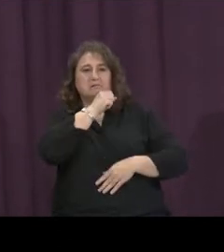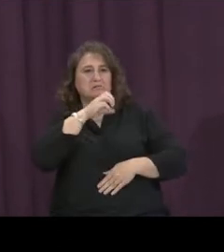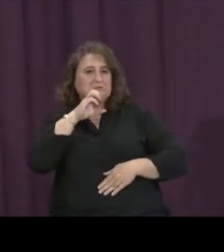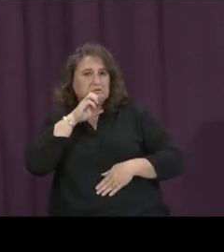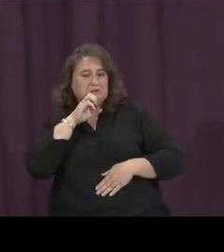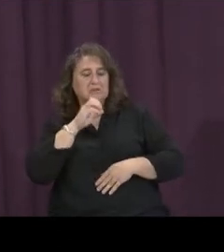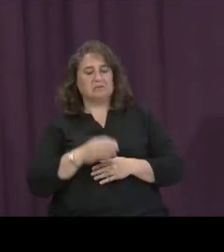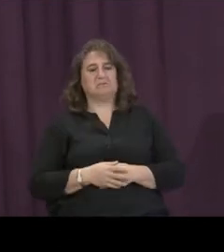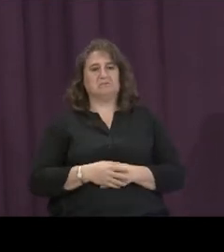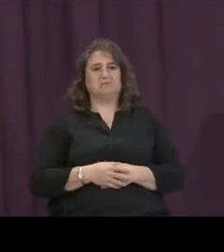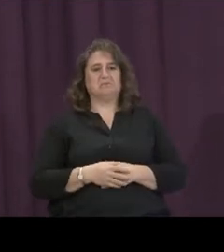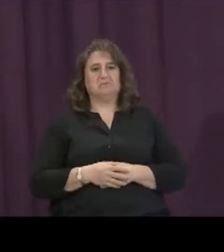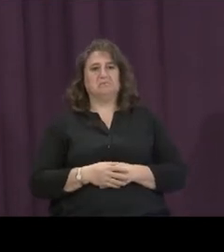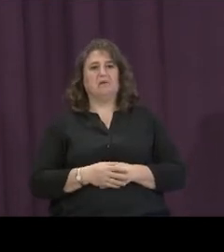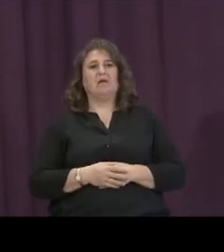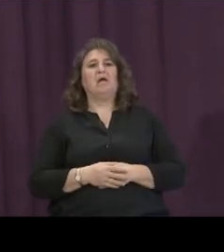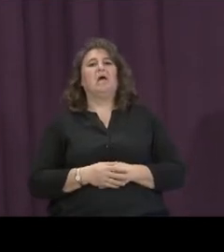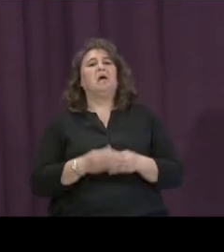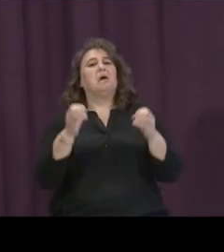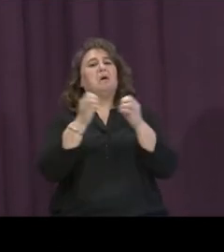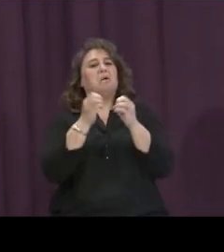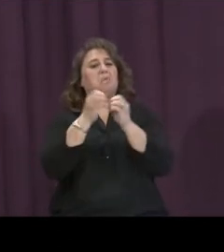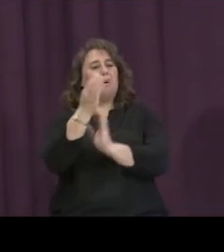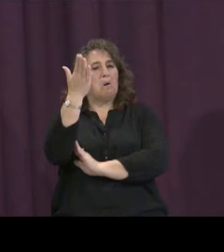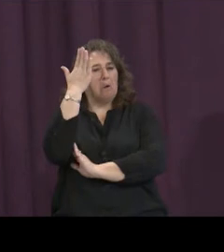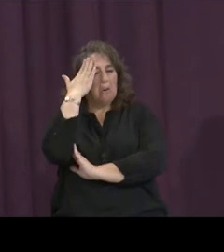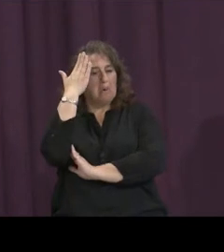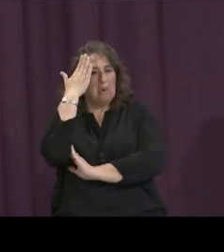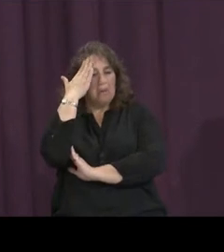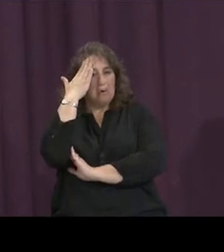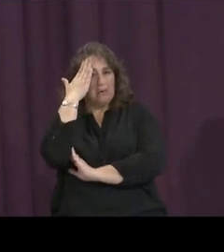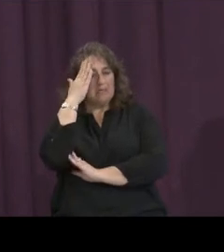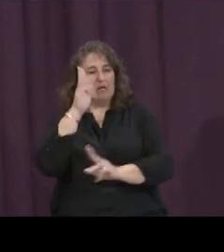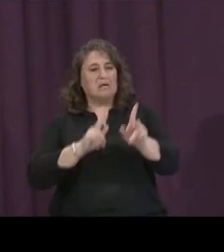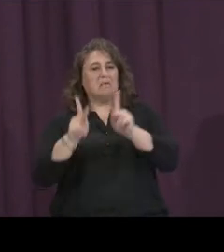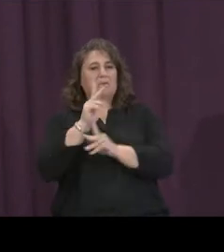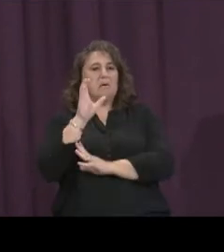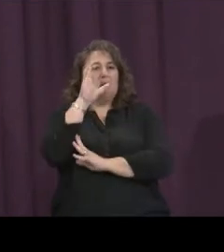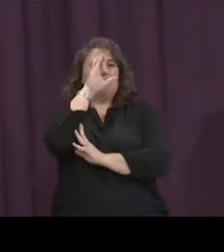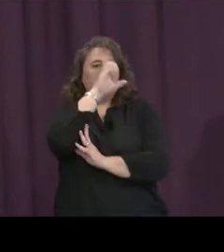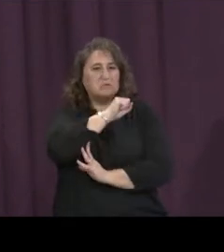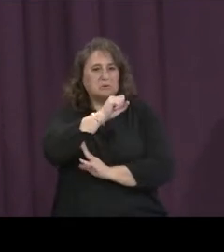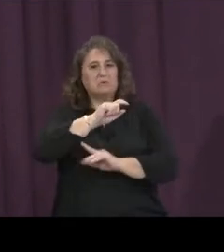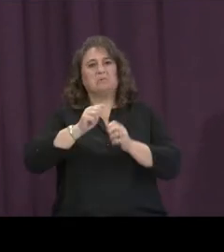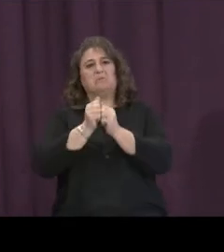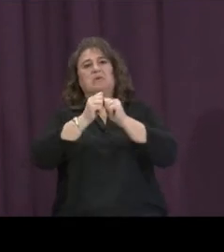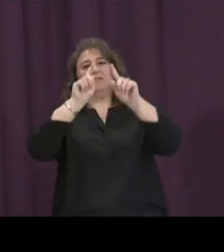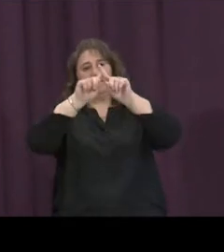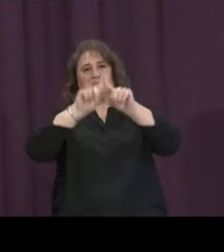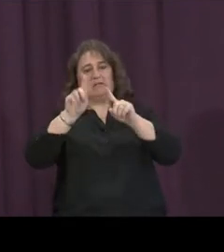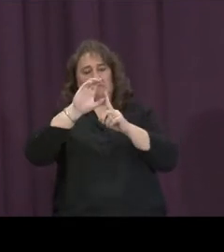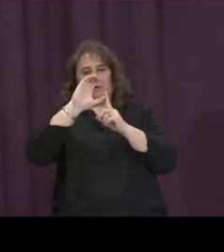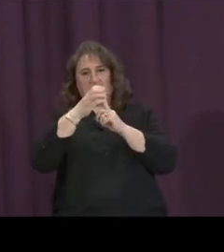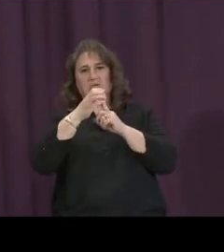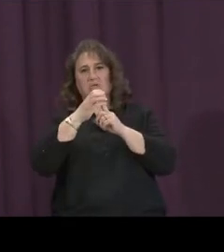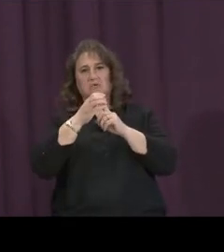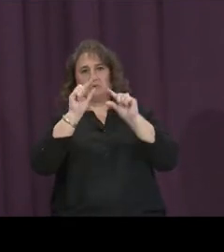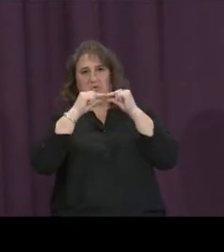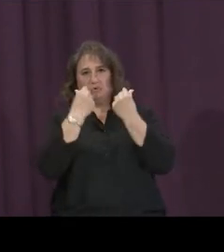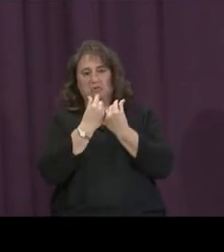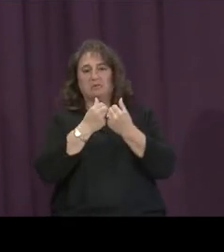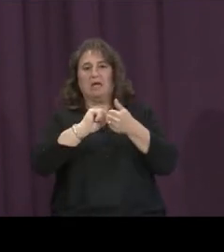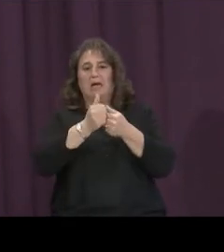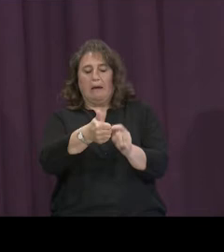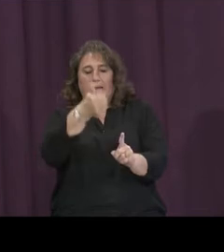we'll talk about the heightened awareness of the assumptions people commonly make about various cultural groups and how they affect